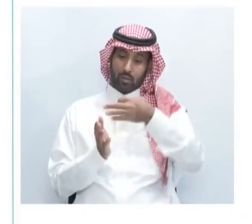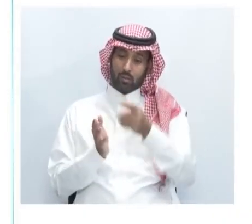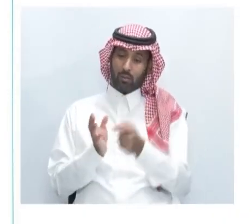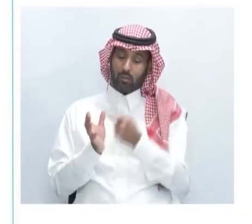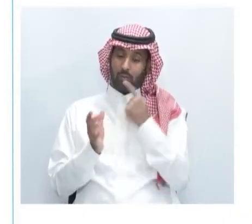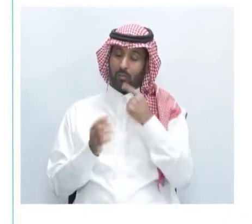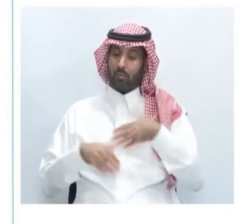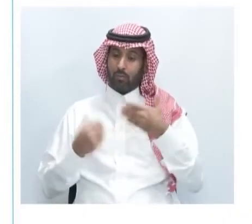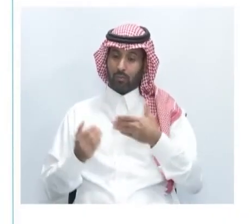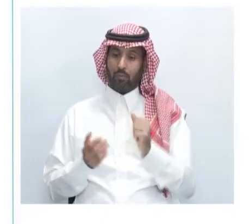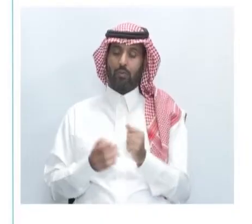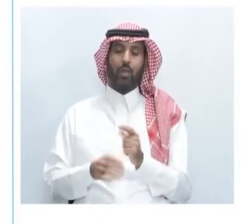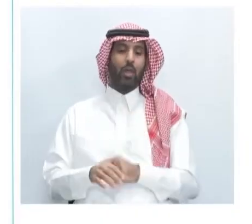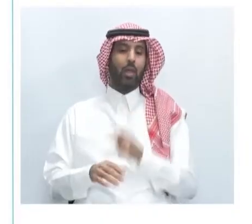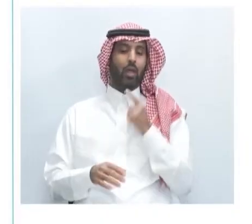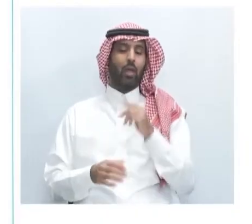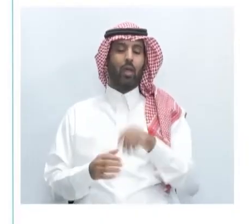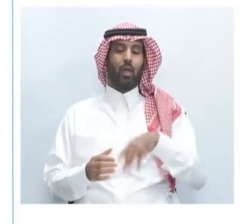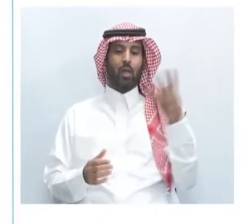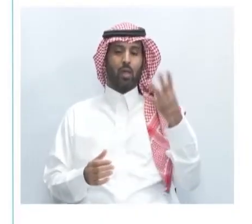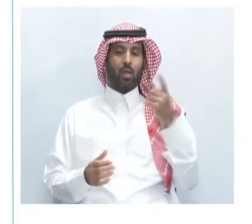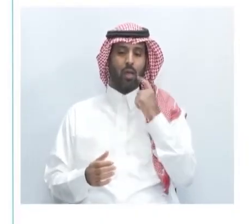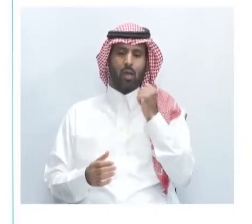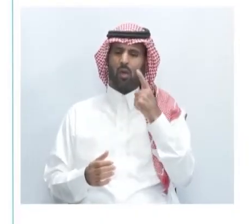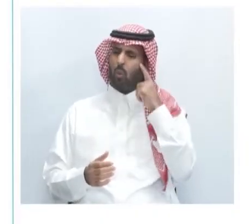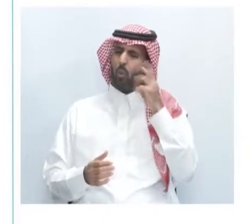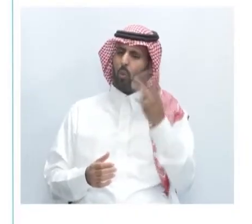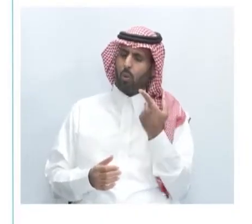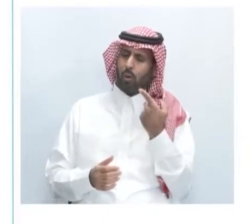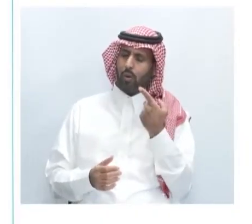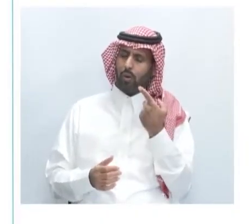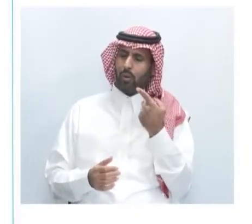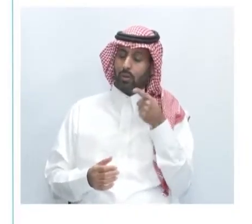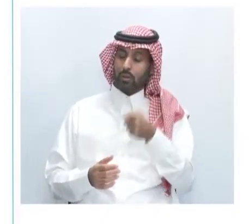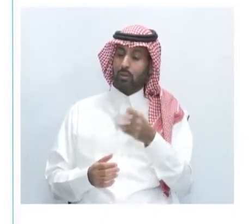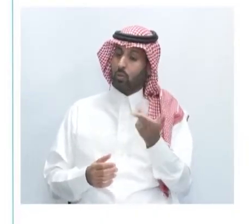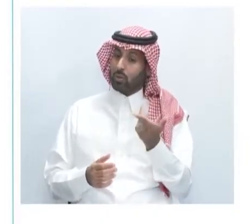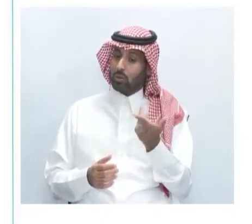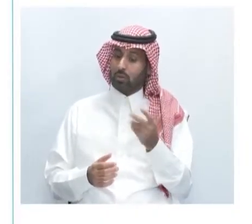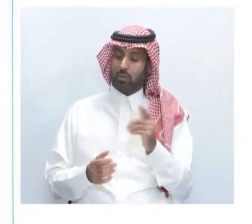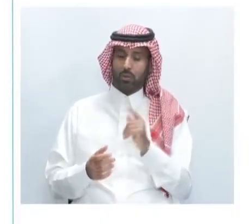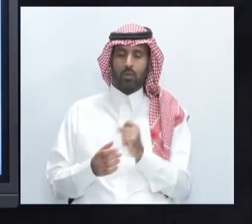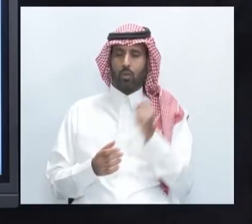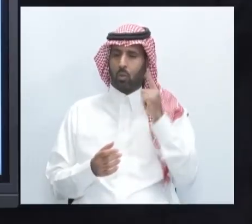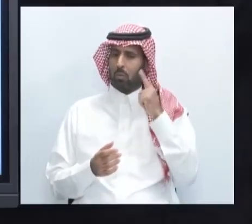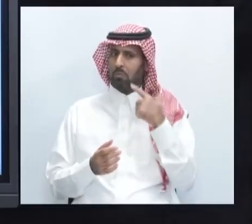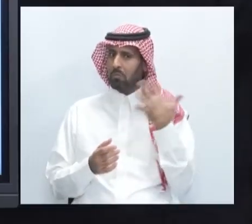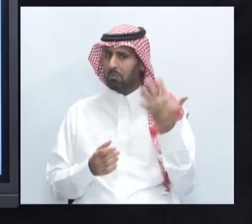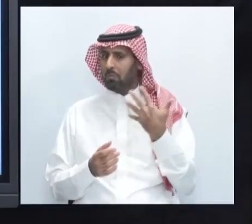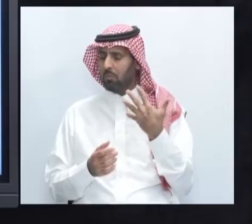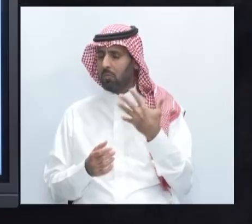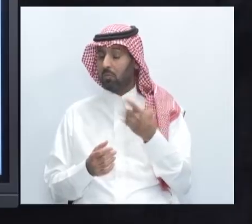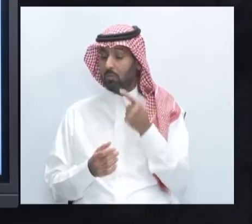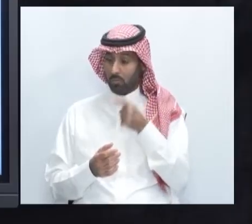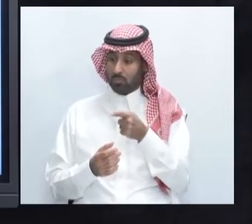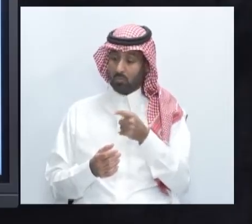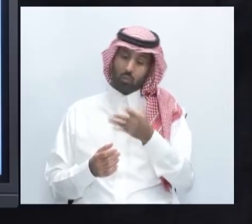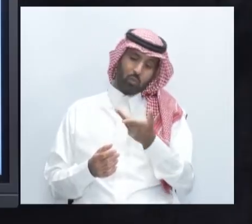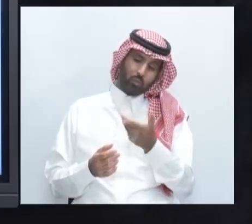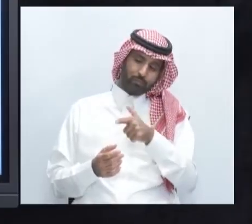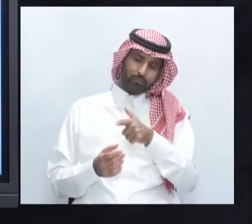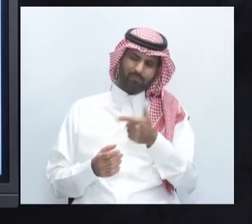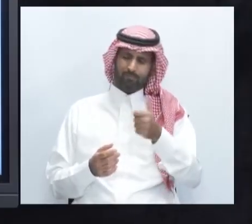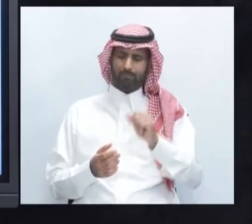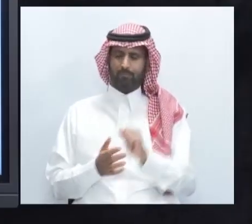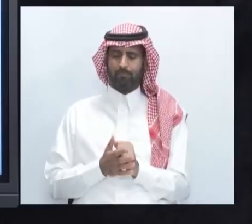We have fun time here. Okay. Number four. Guess what it is. Guess. Okay. Is it like this? Is it